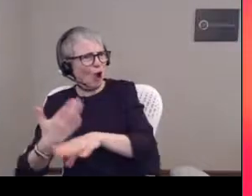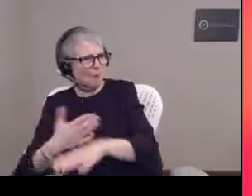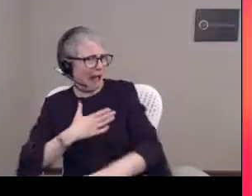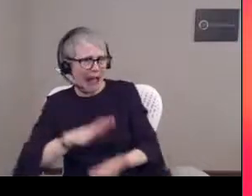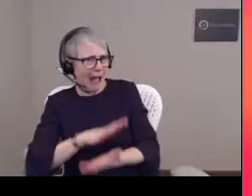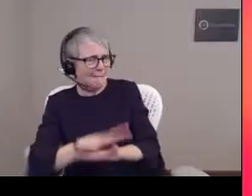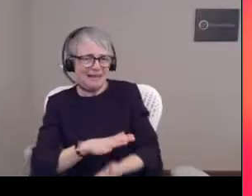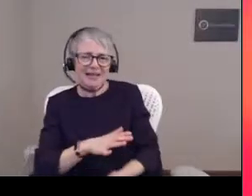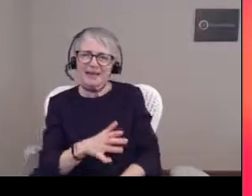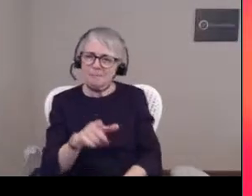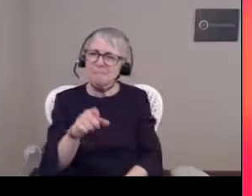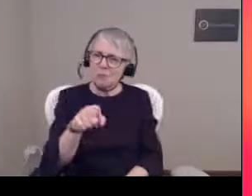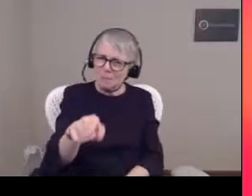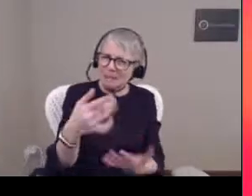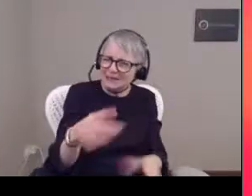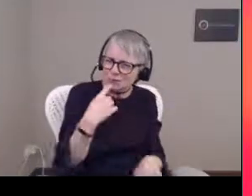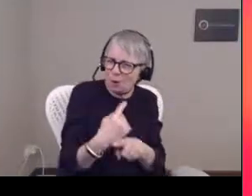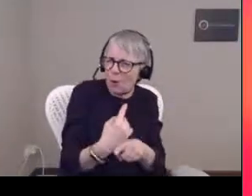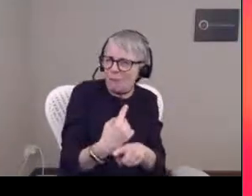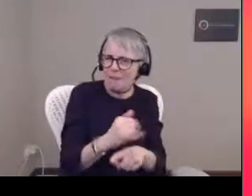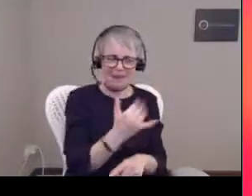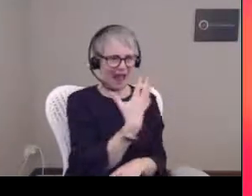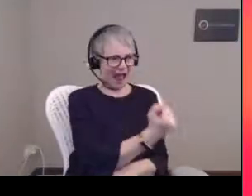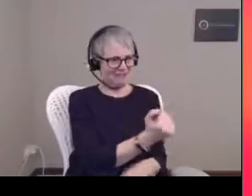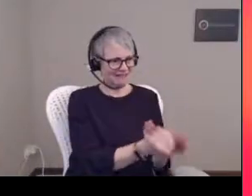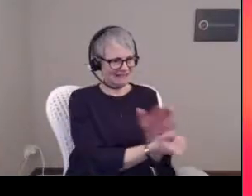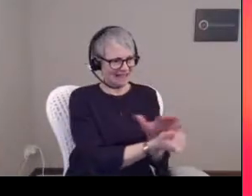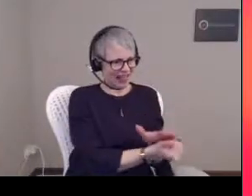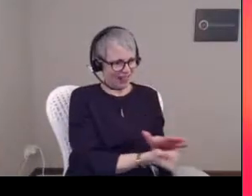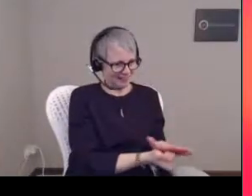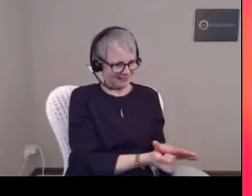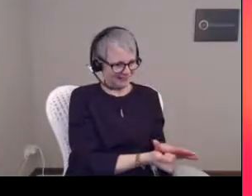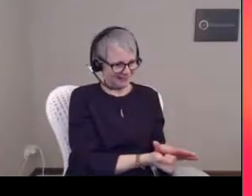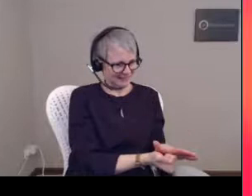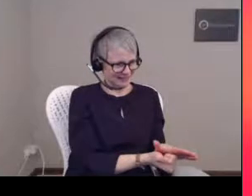have got transferable skills, you're happy to look at their application.